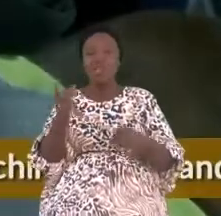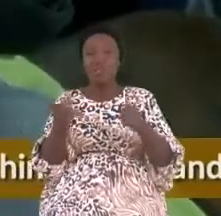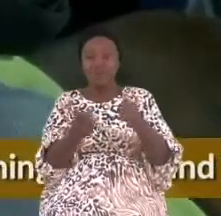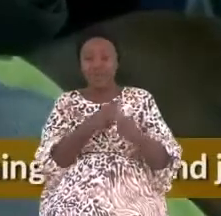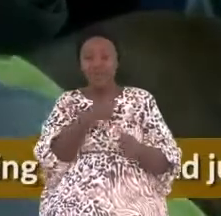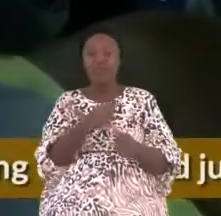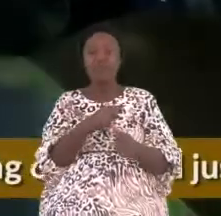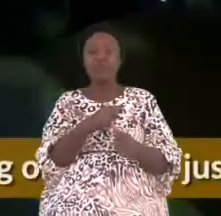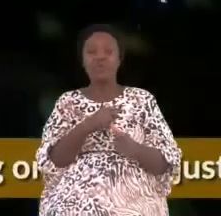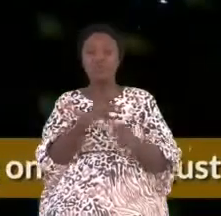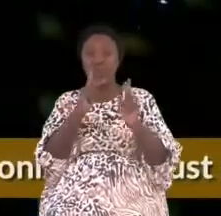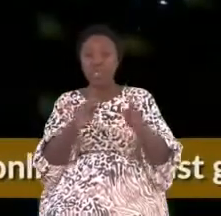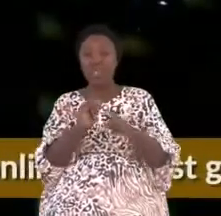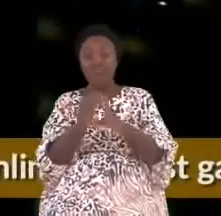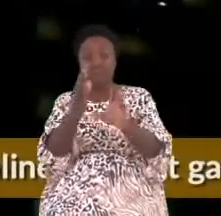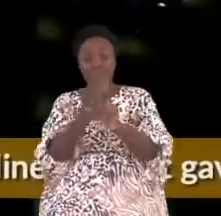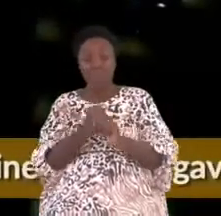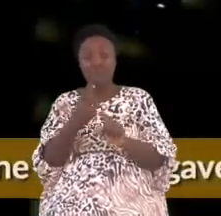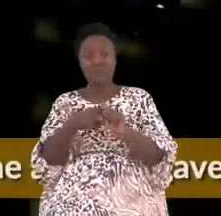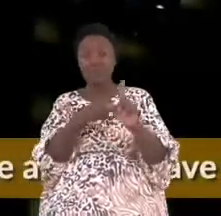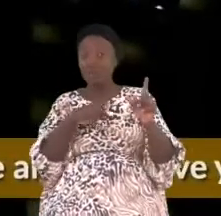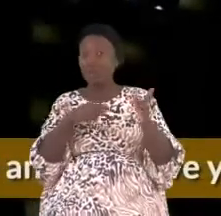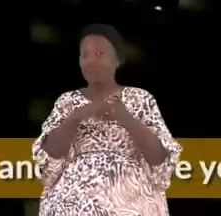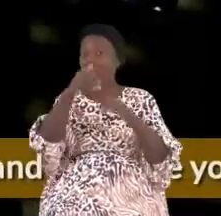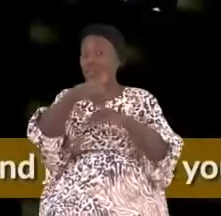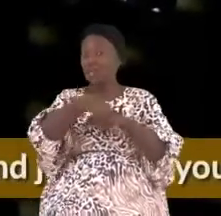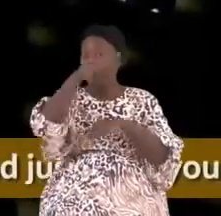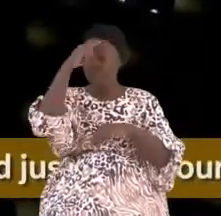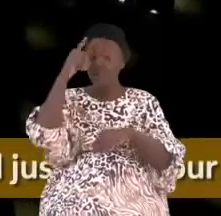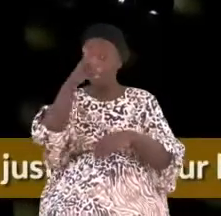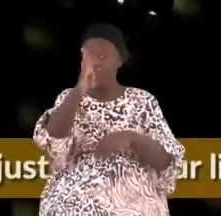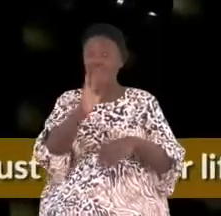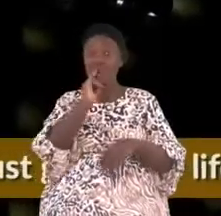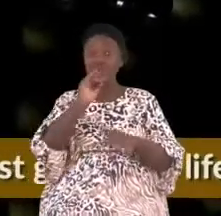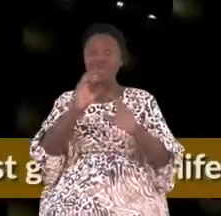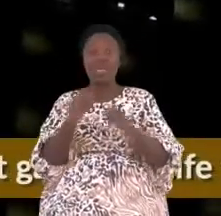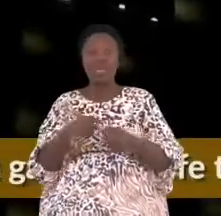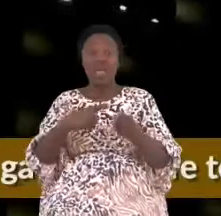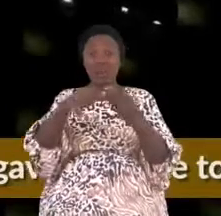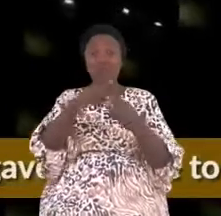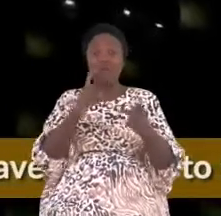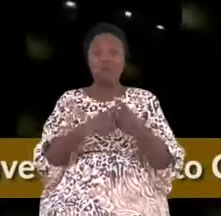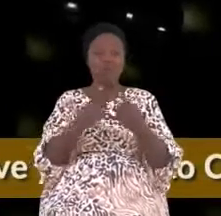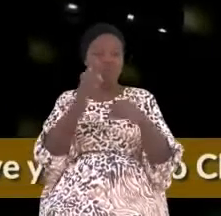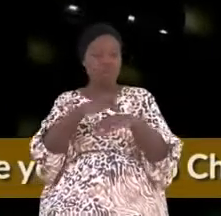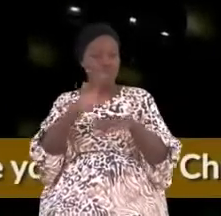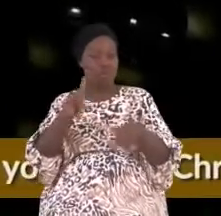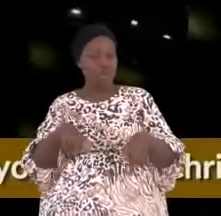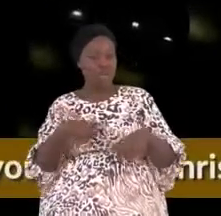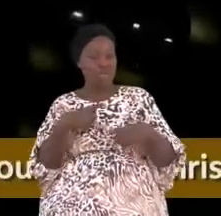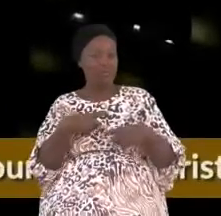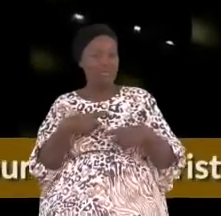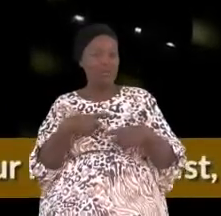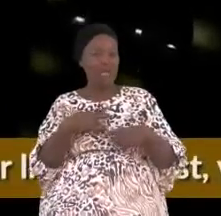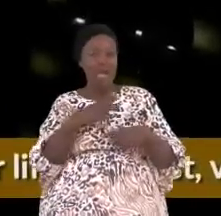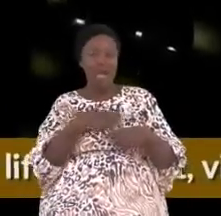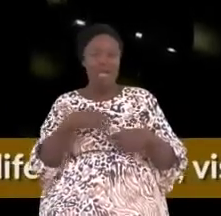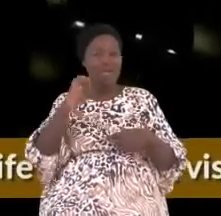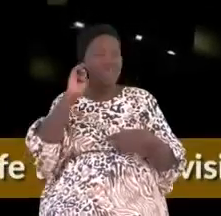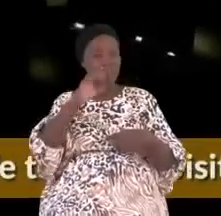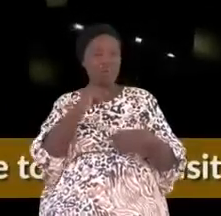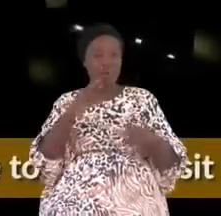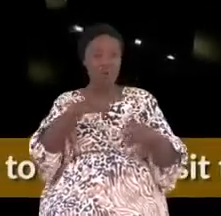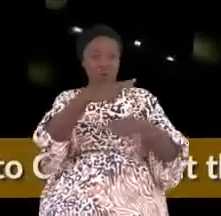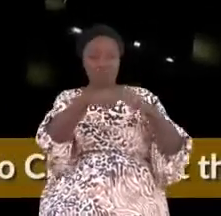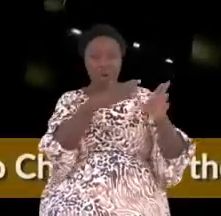tonight god is about to touch your life god is about to roll away that mountain god is about